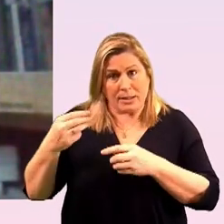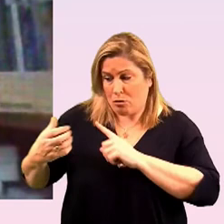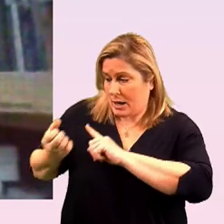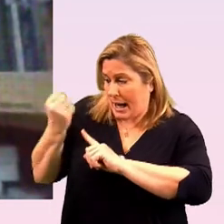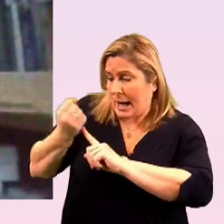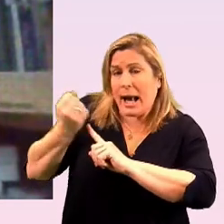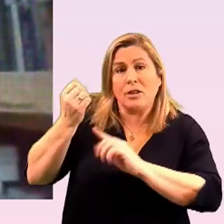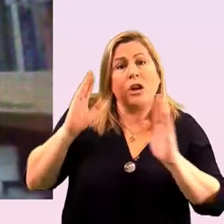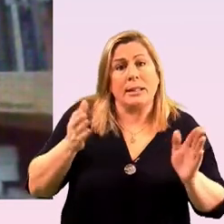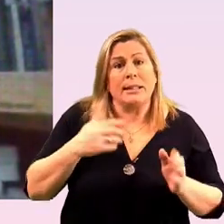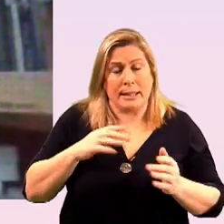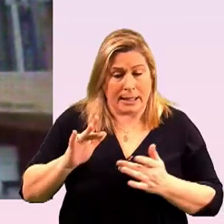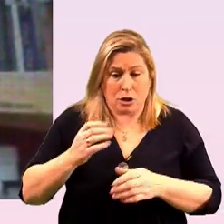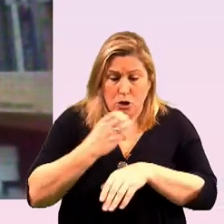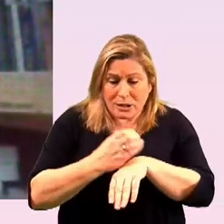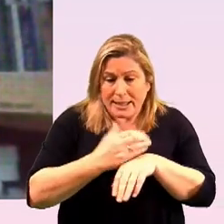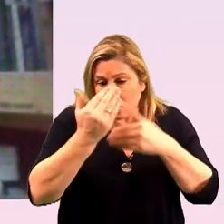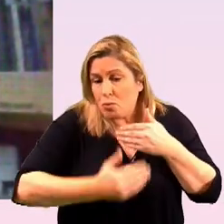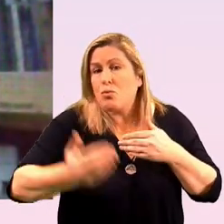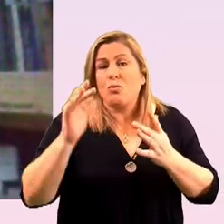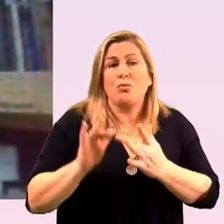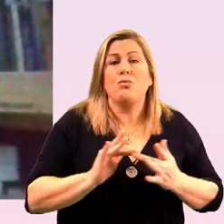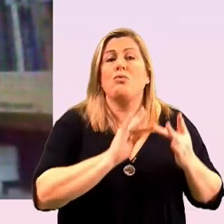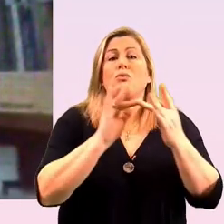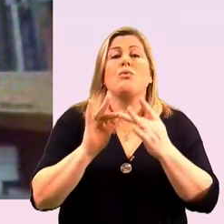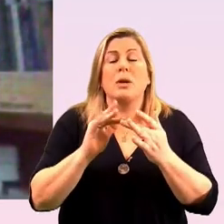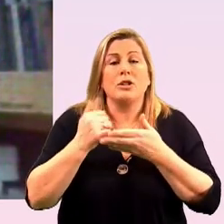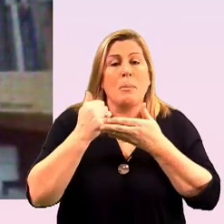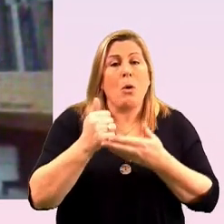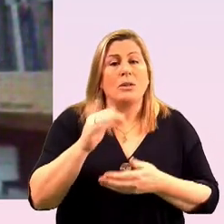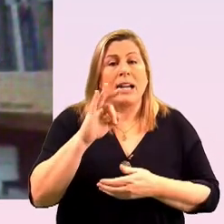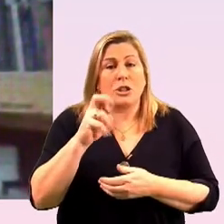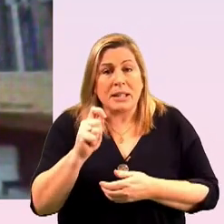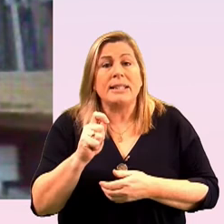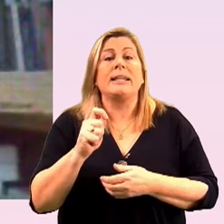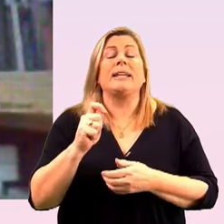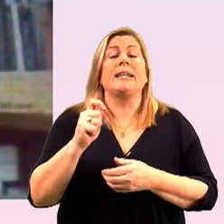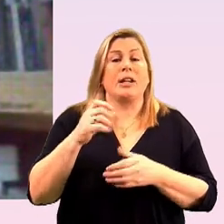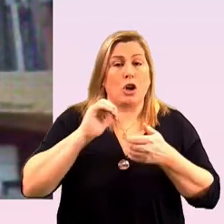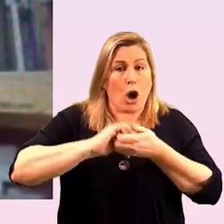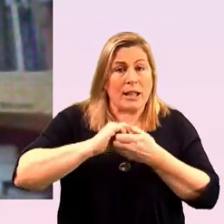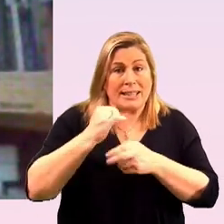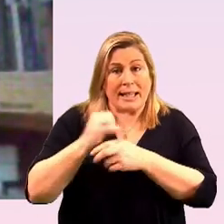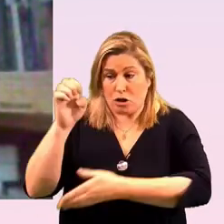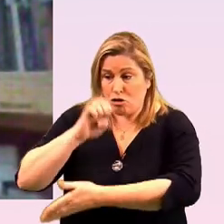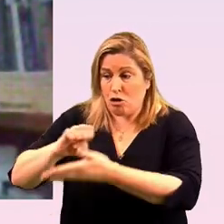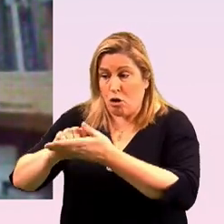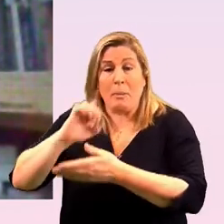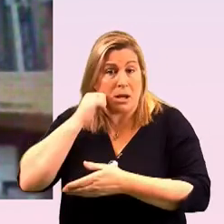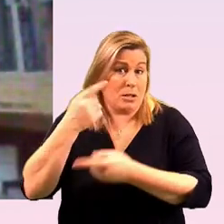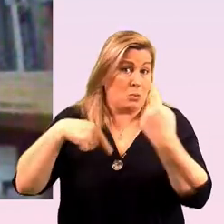to network in and to support our LGBT colleagues in mainland Europe, particularly because we're within the EU,